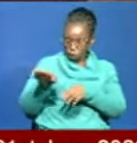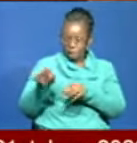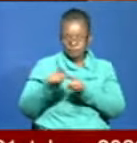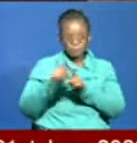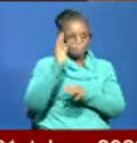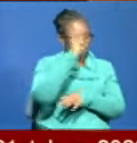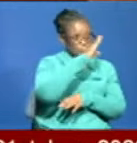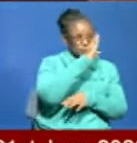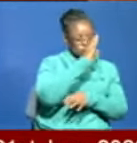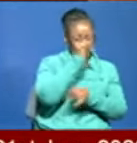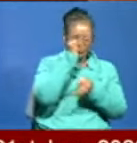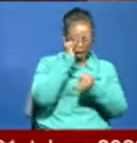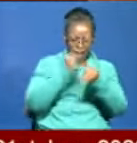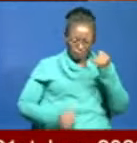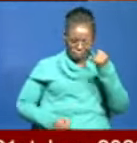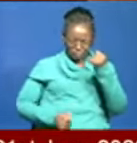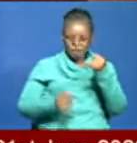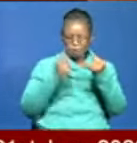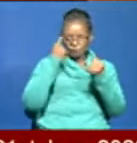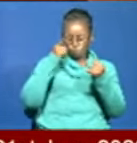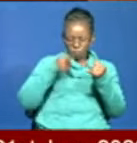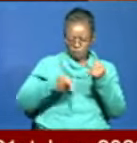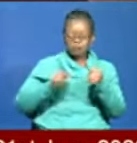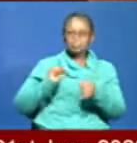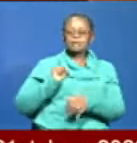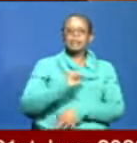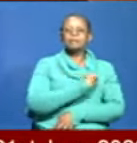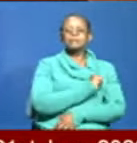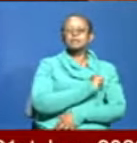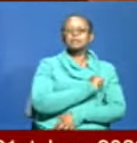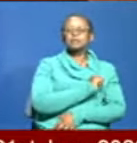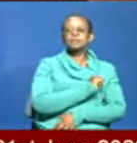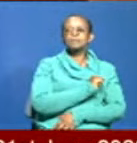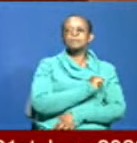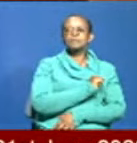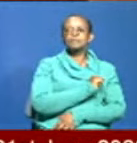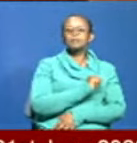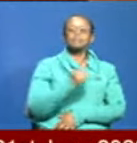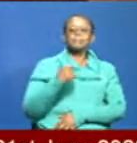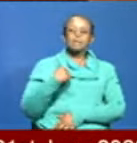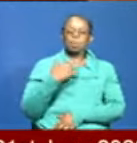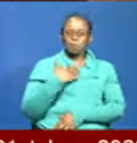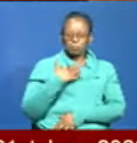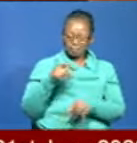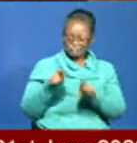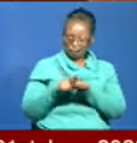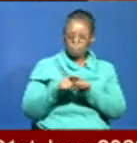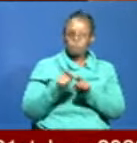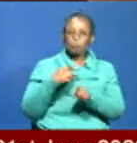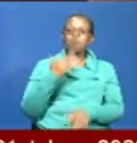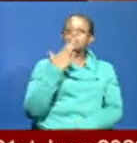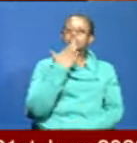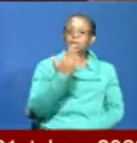this Senate. And I wish to join him in thanking you, Mr. Speaker,